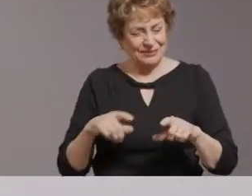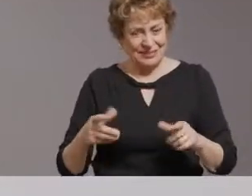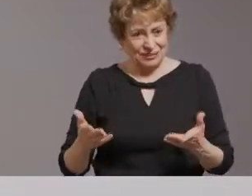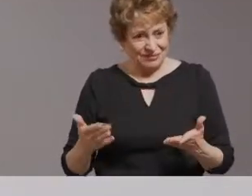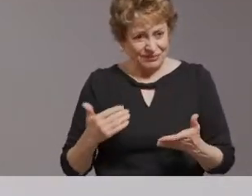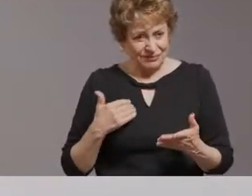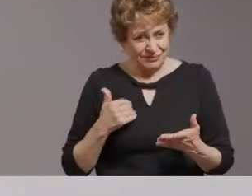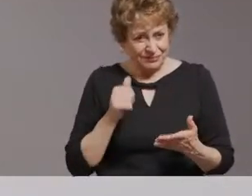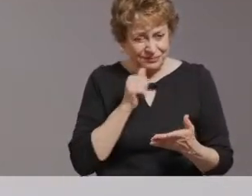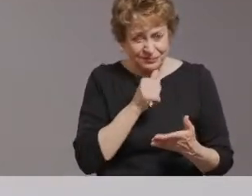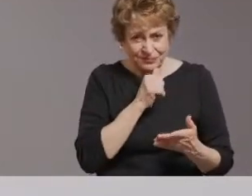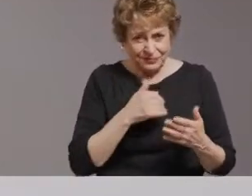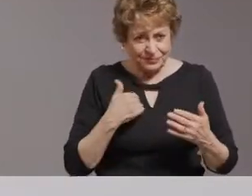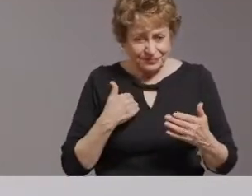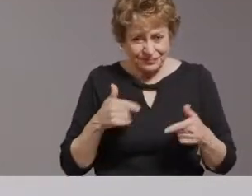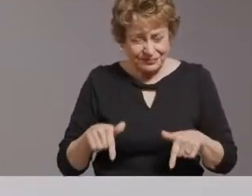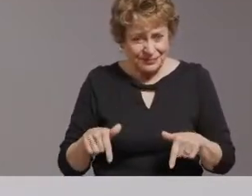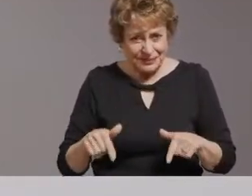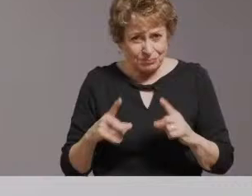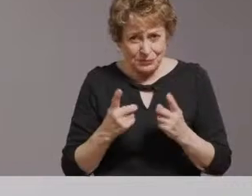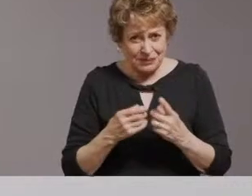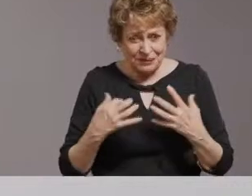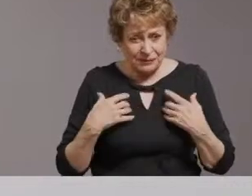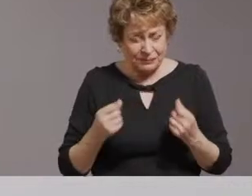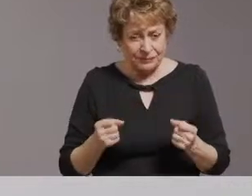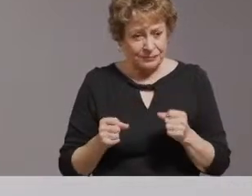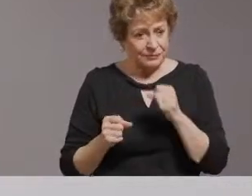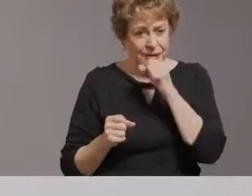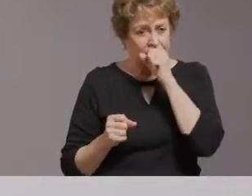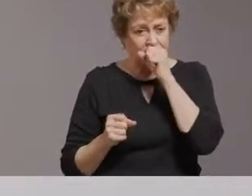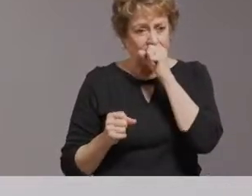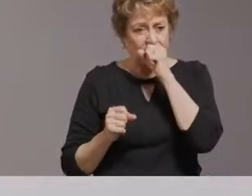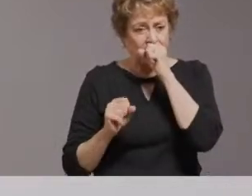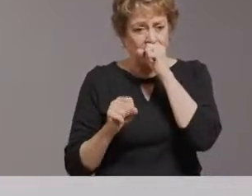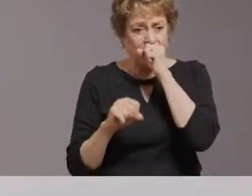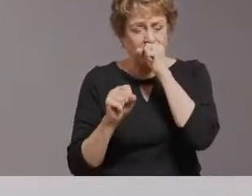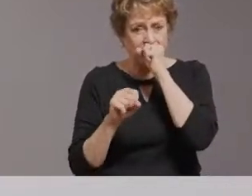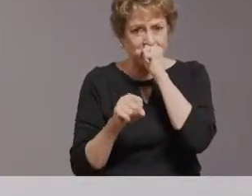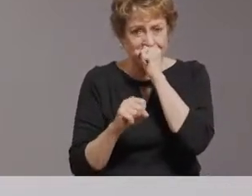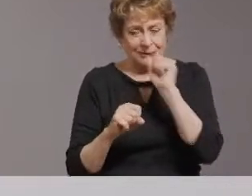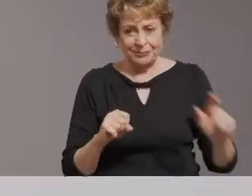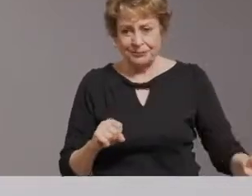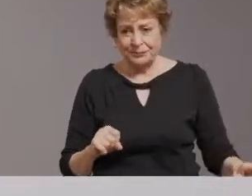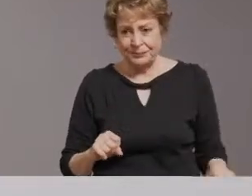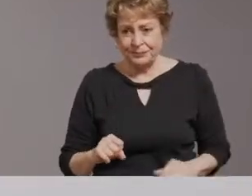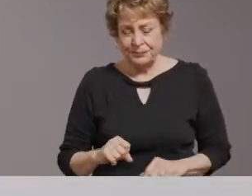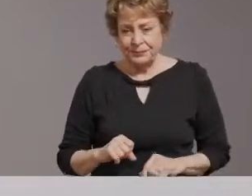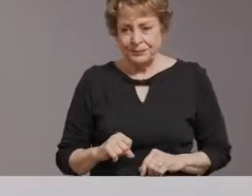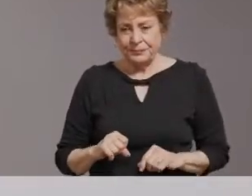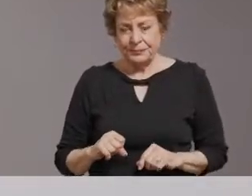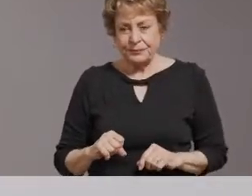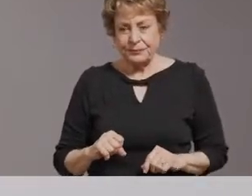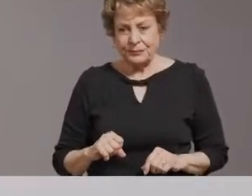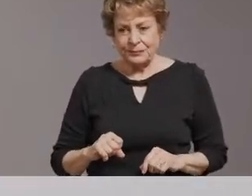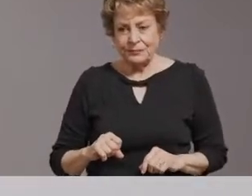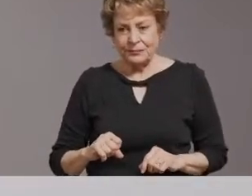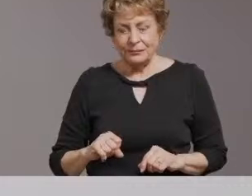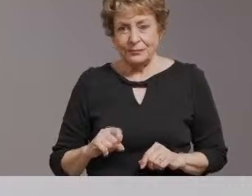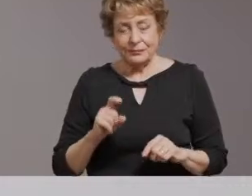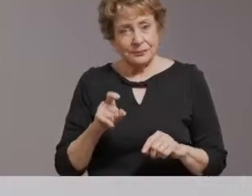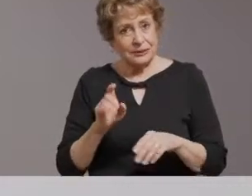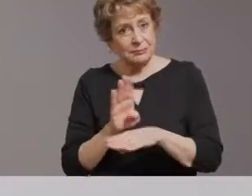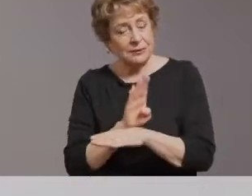that a requirement. Do you think that retailers should be able to require it? In other words, if I'm